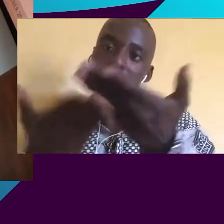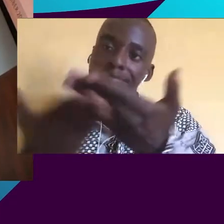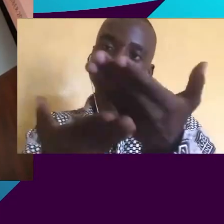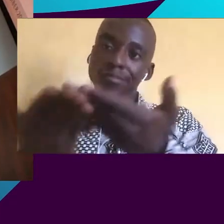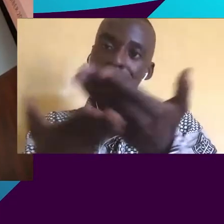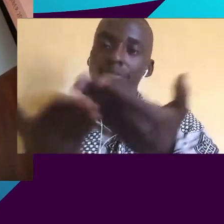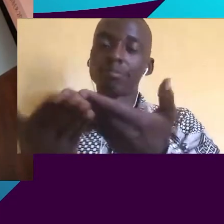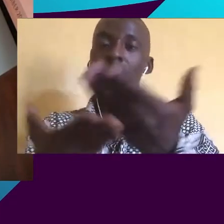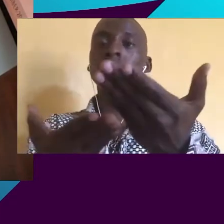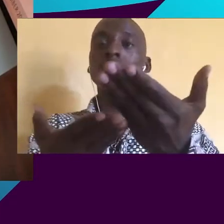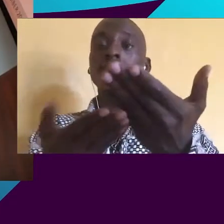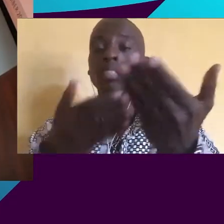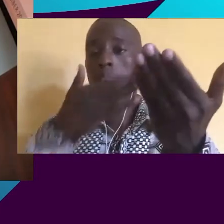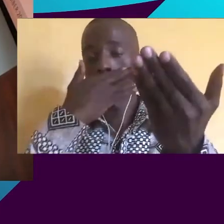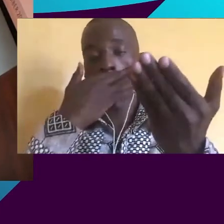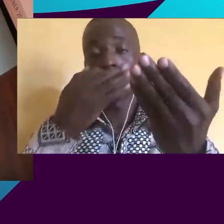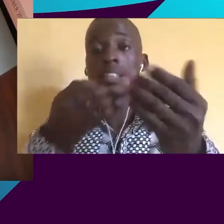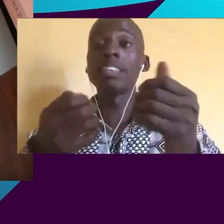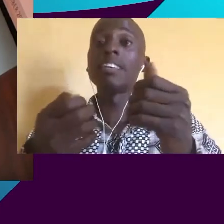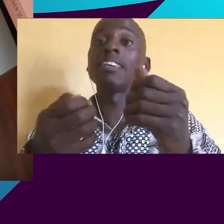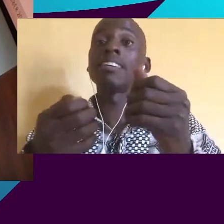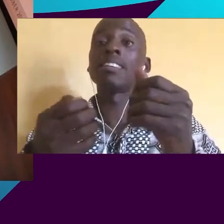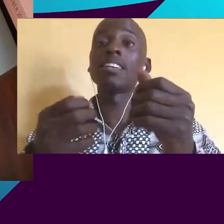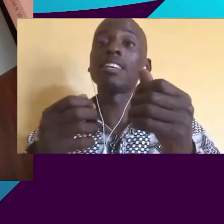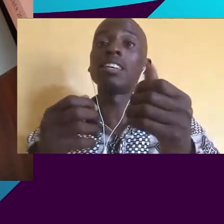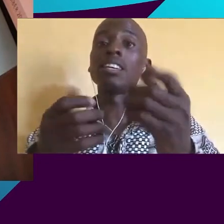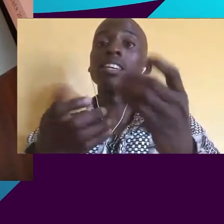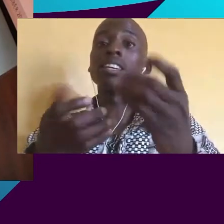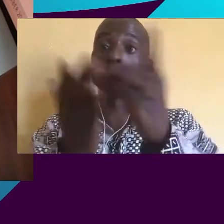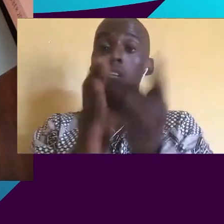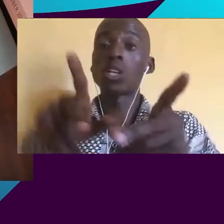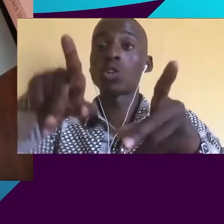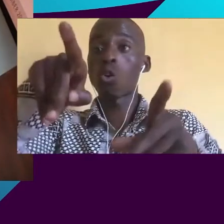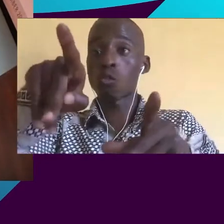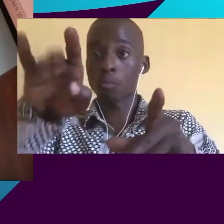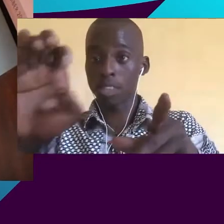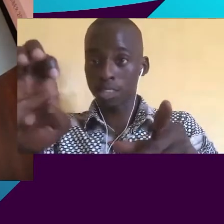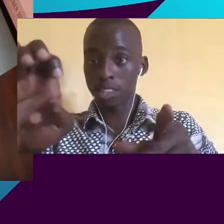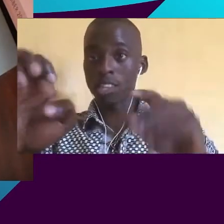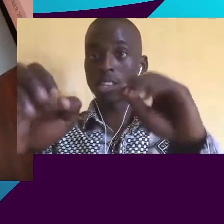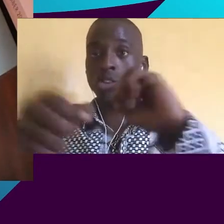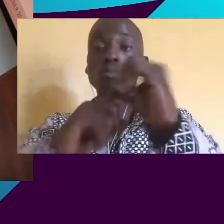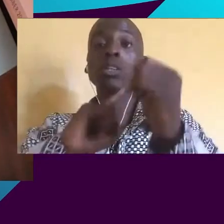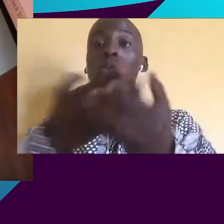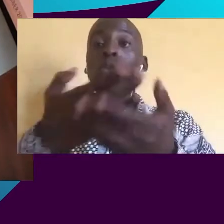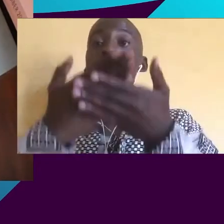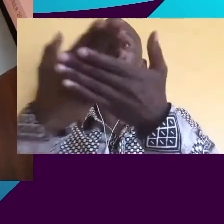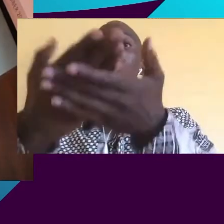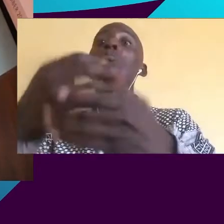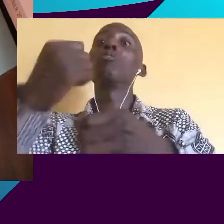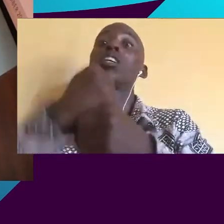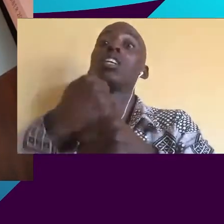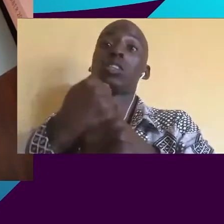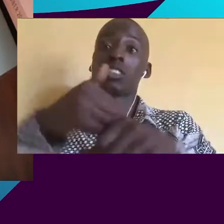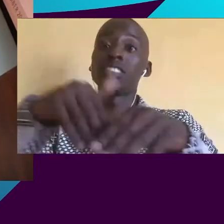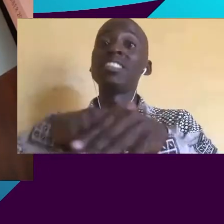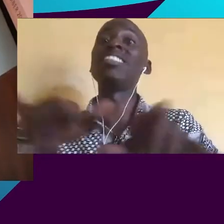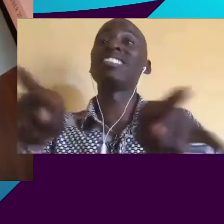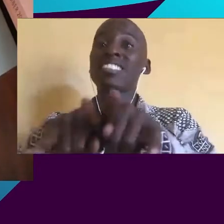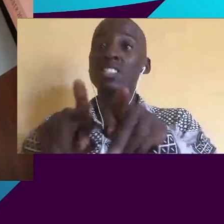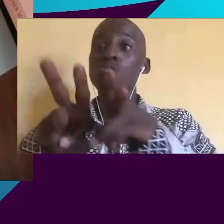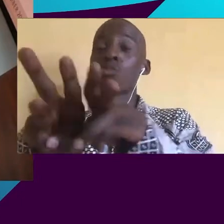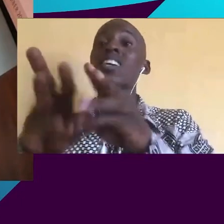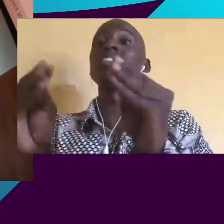the Department of Physical Education to ensure that we bring on board girls in the same way as we're